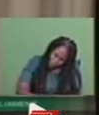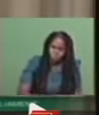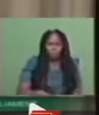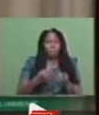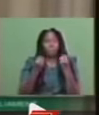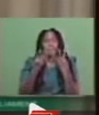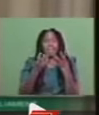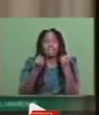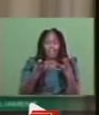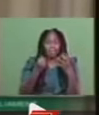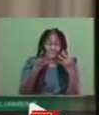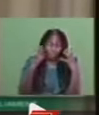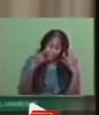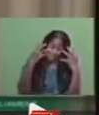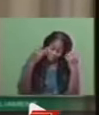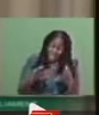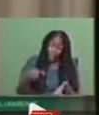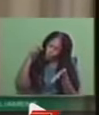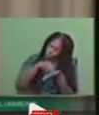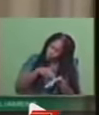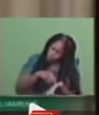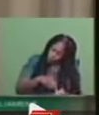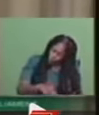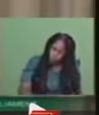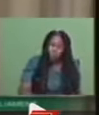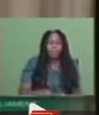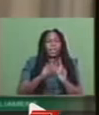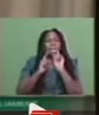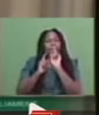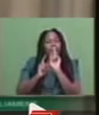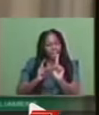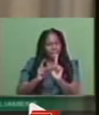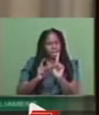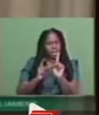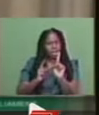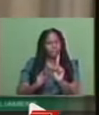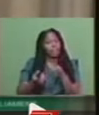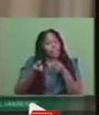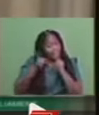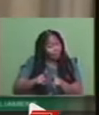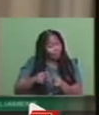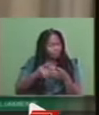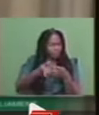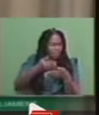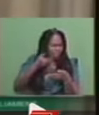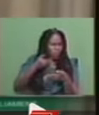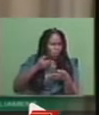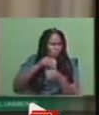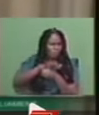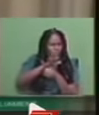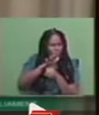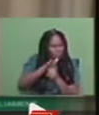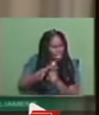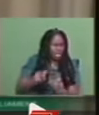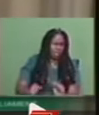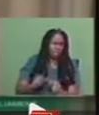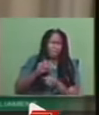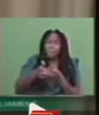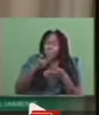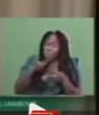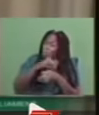debt was accrued before COVID. Don't let them fool you. Before COVID. They were intent on borrowing and borrowing and